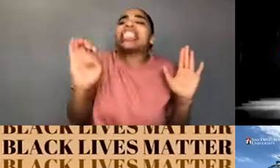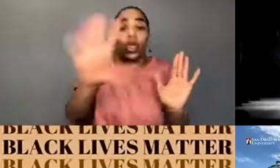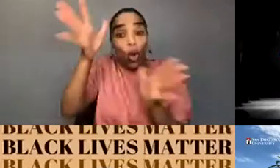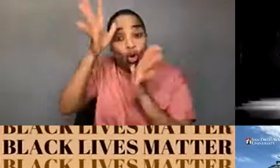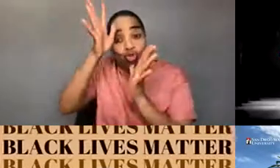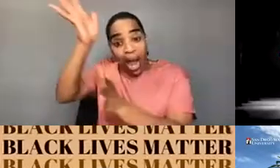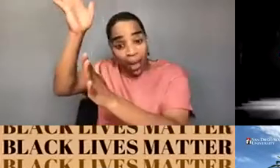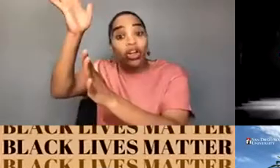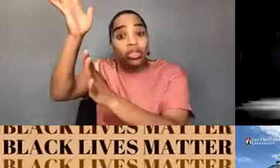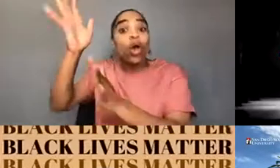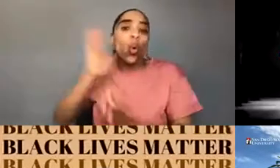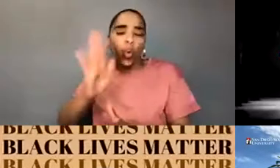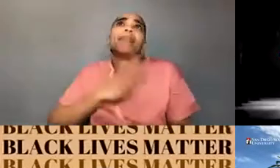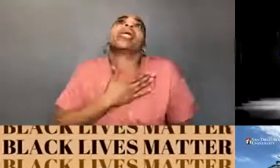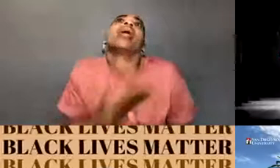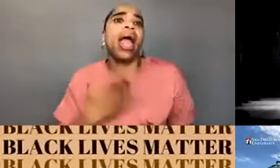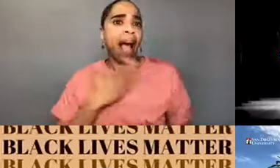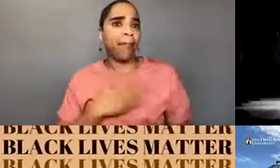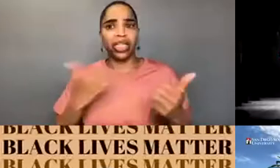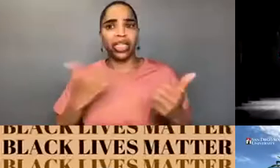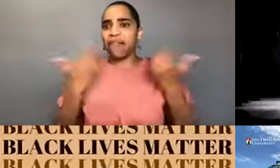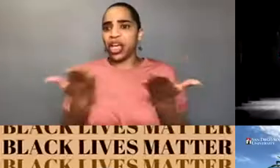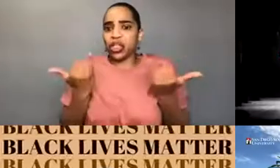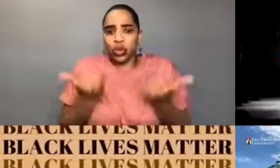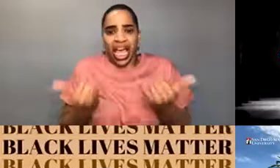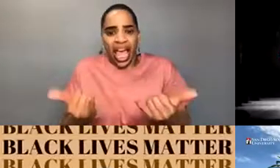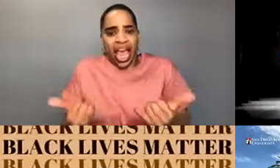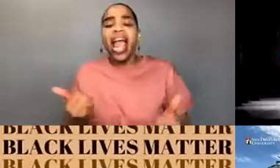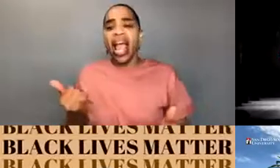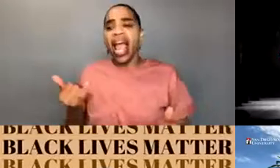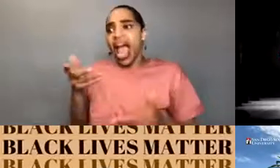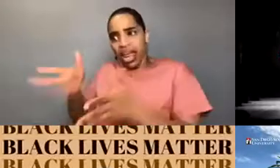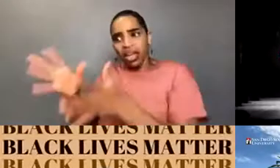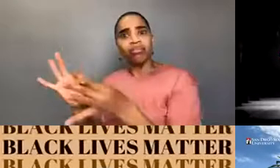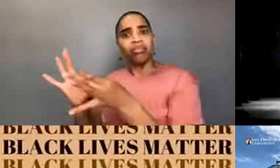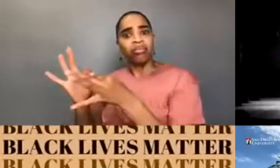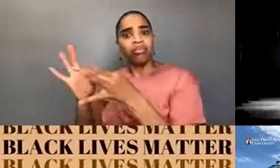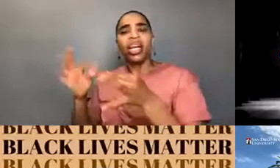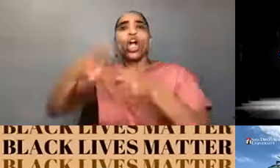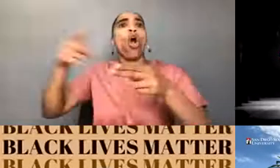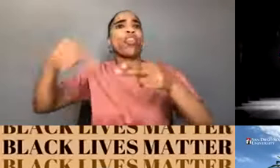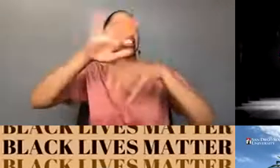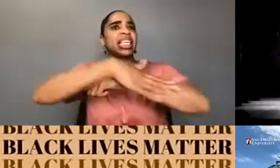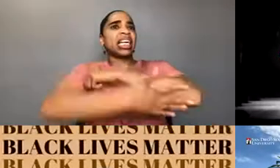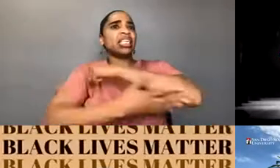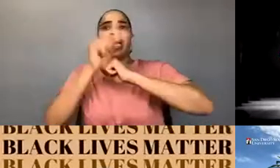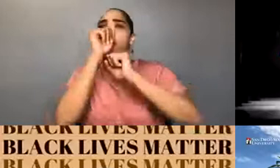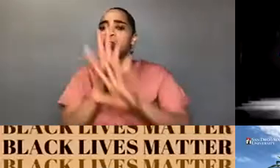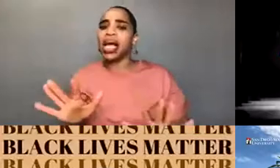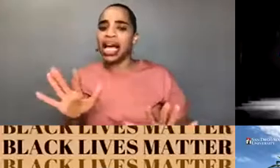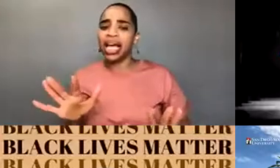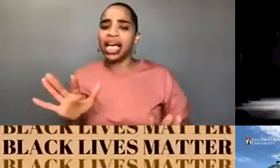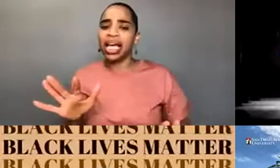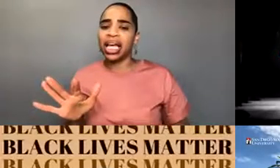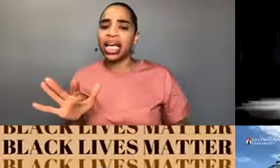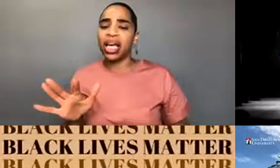have traded spots with you in a heartbeat and we would allow them to talk long enough to call it a blessing. This country likes to wipe its mouth with